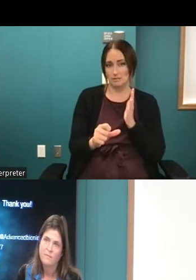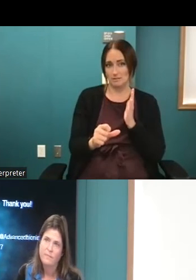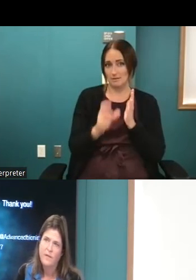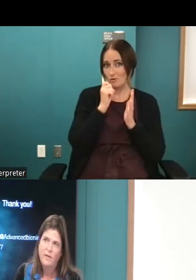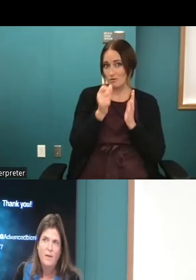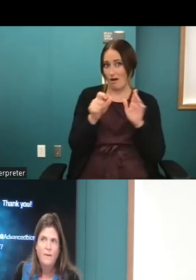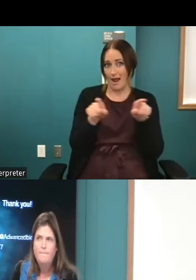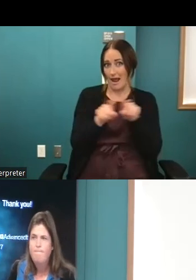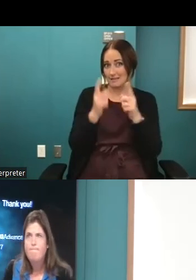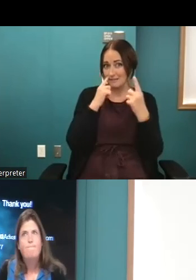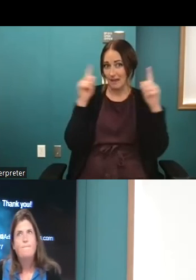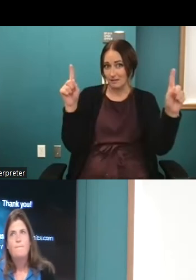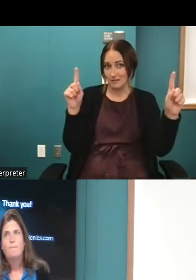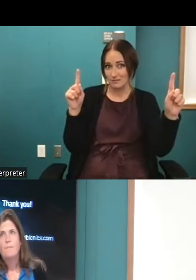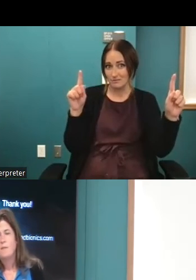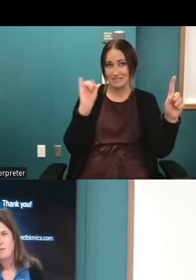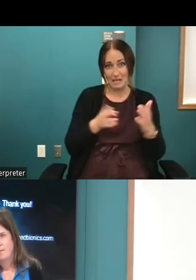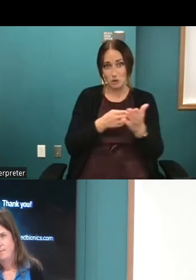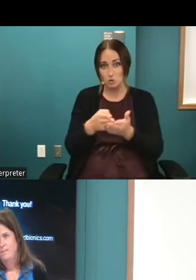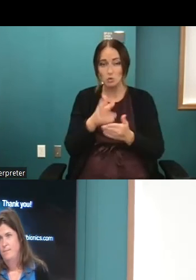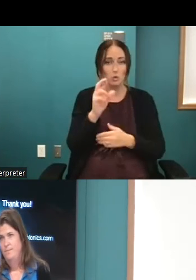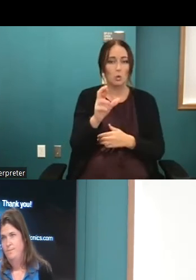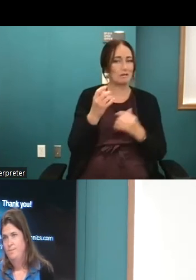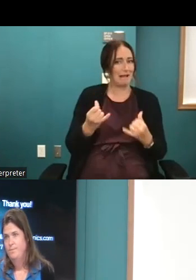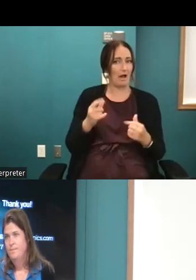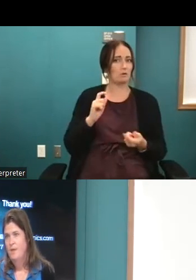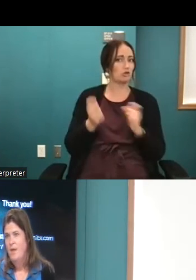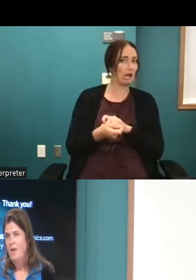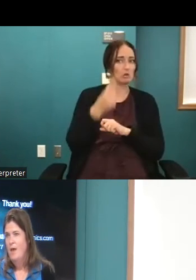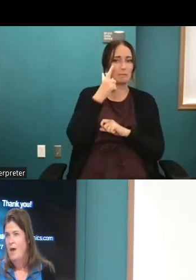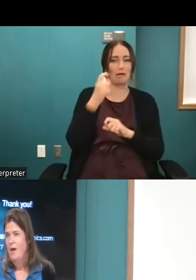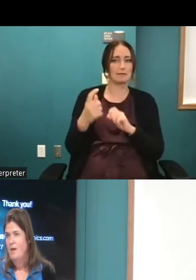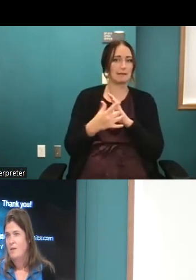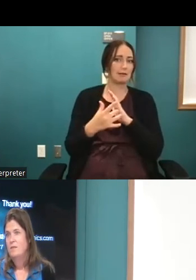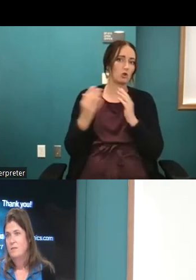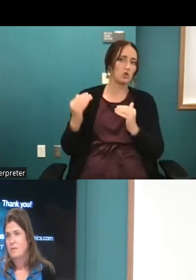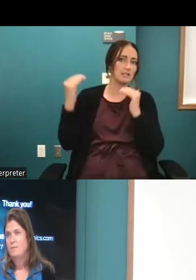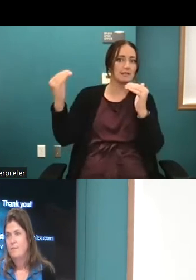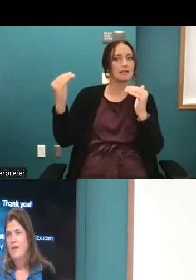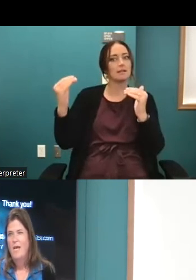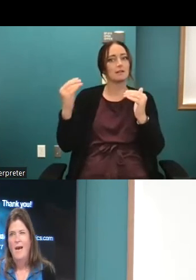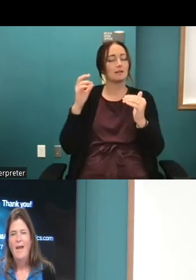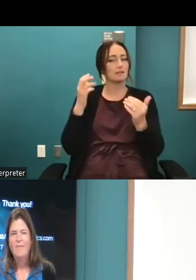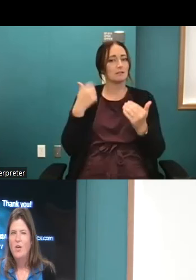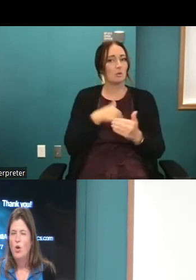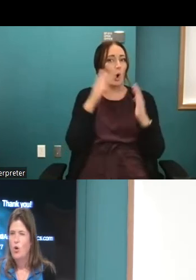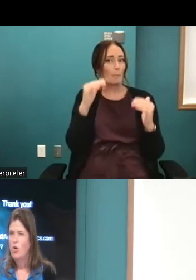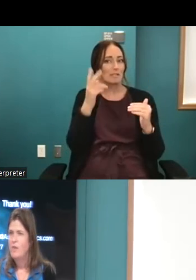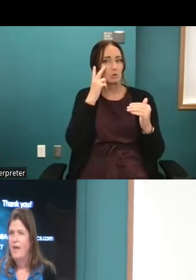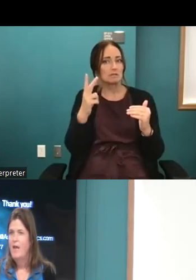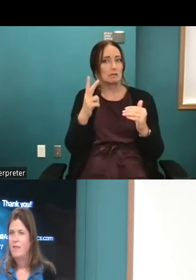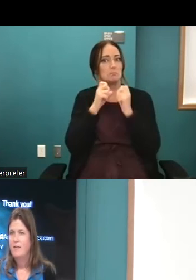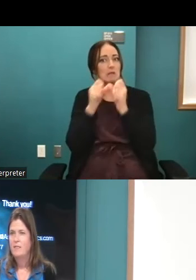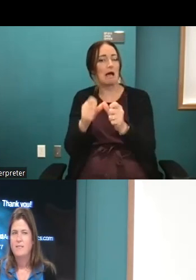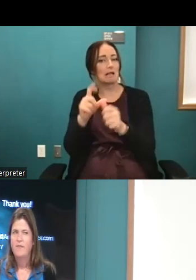effective, or is it changing now with technology and we're hoping to see them last longer? I haven't